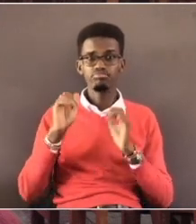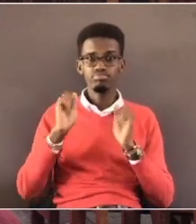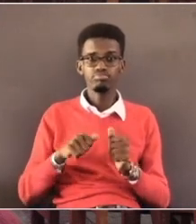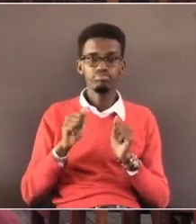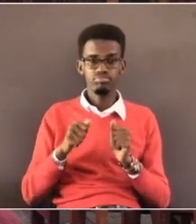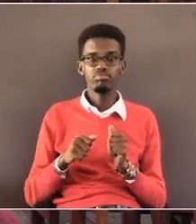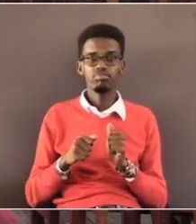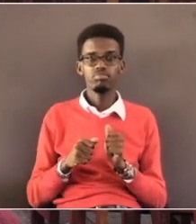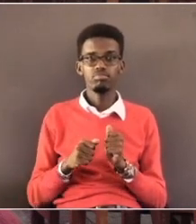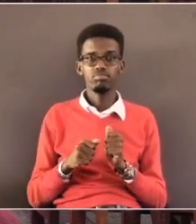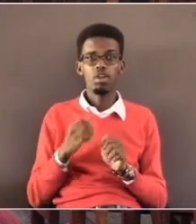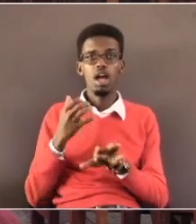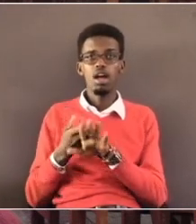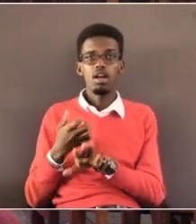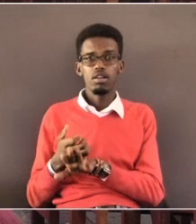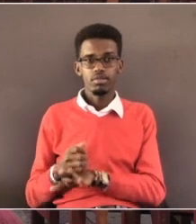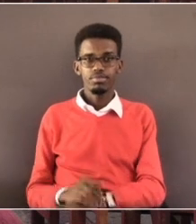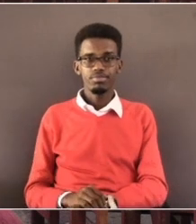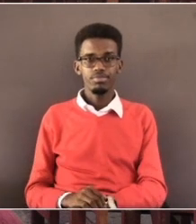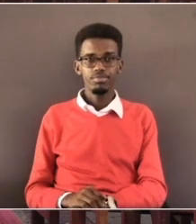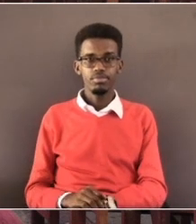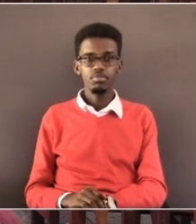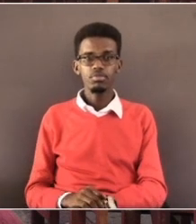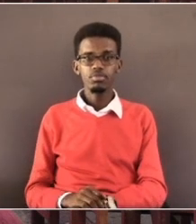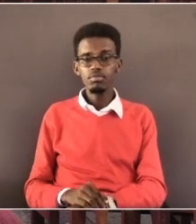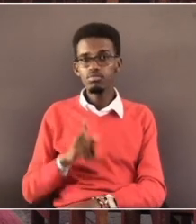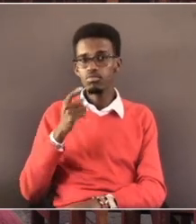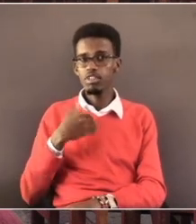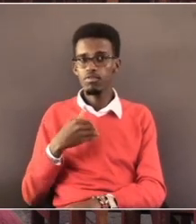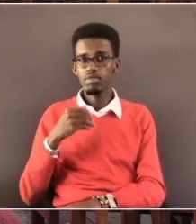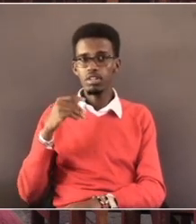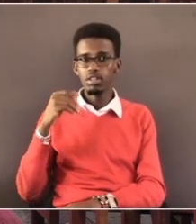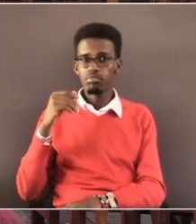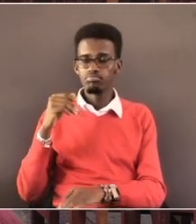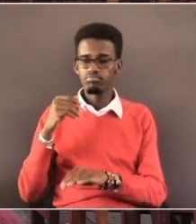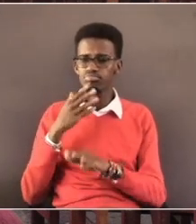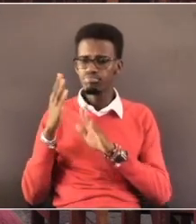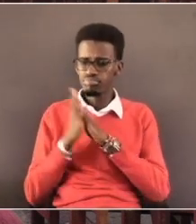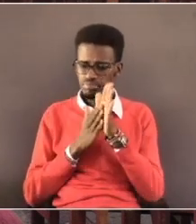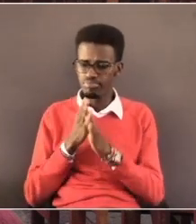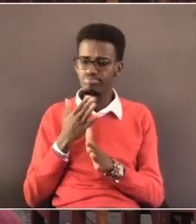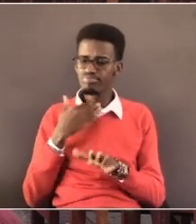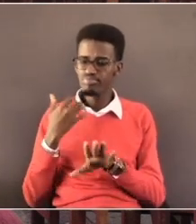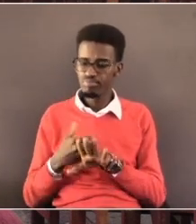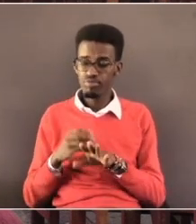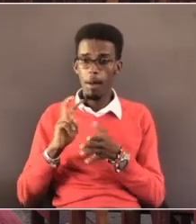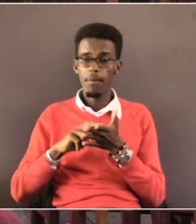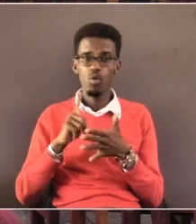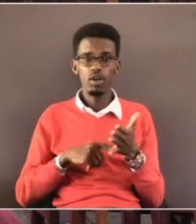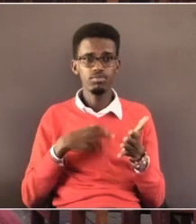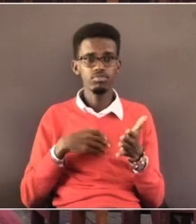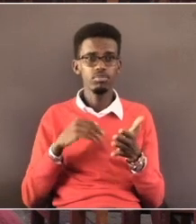gridlock? Gridlock means you have mishandled the situation. They